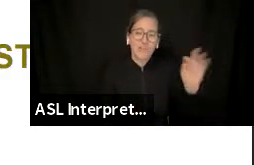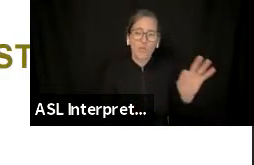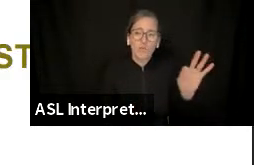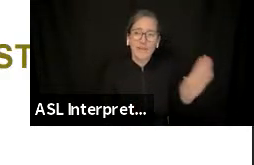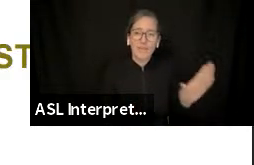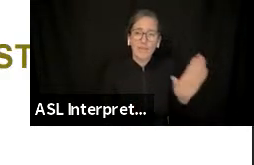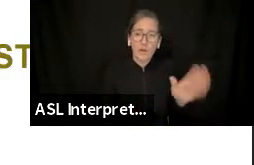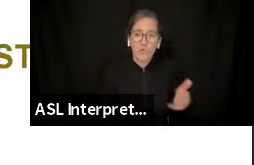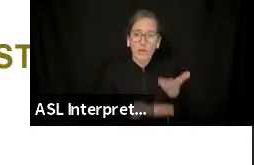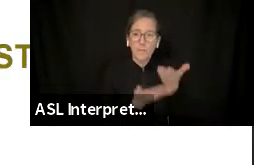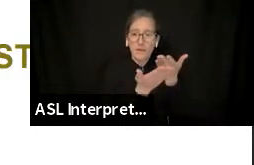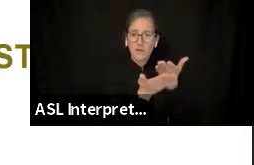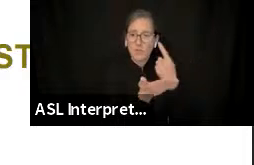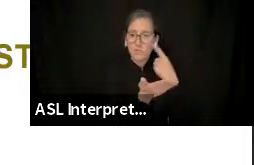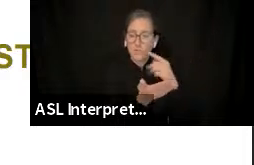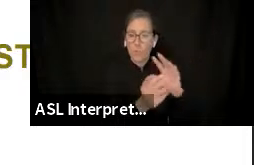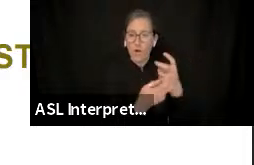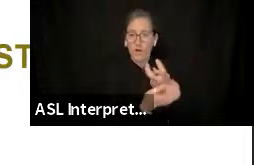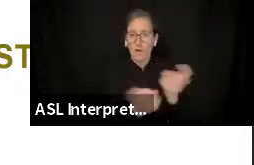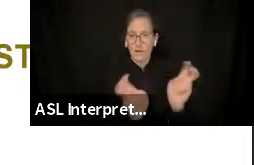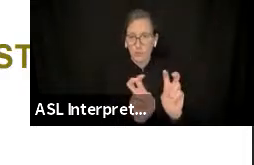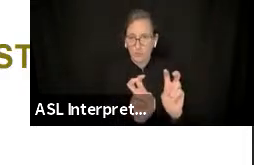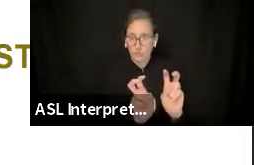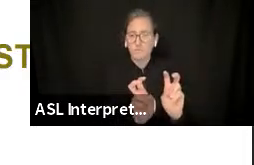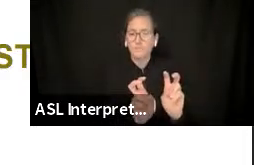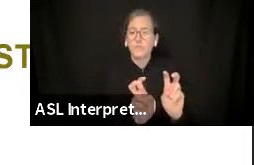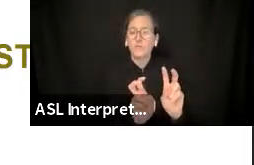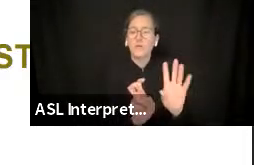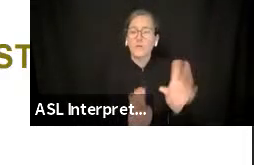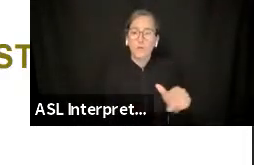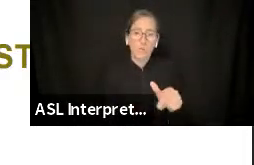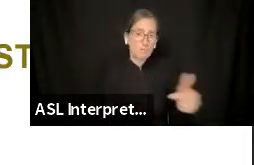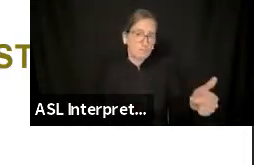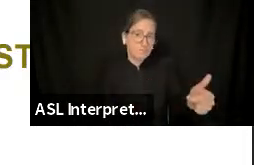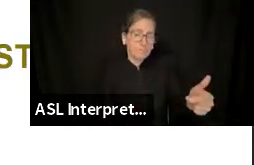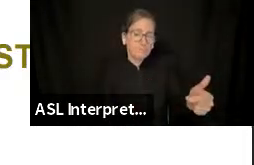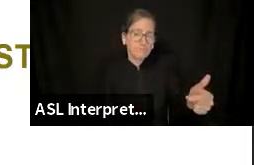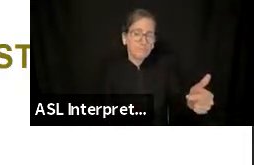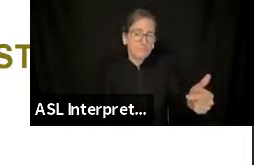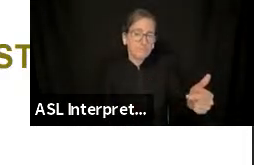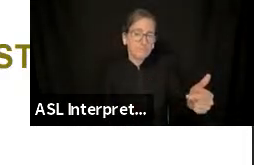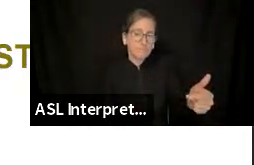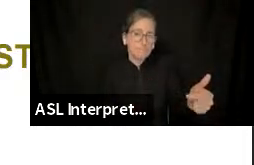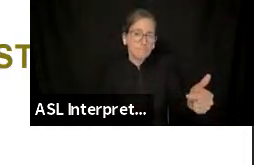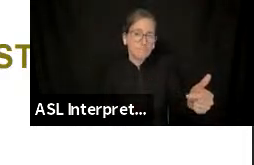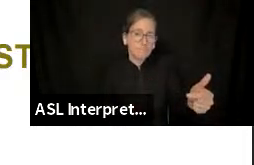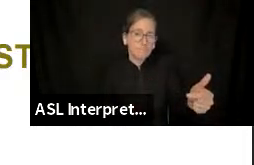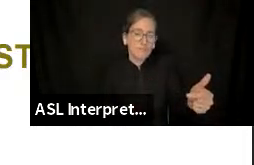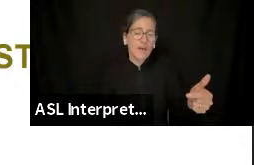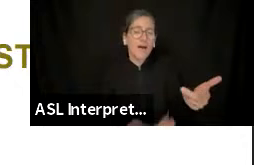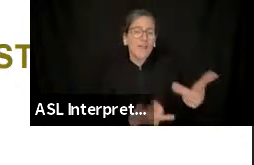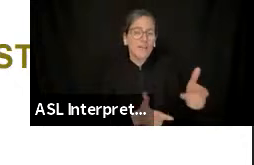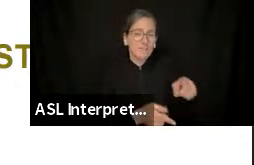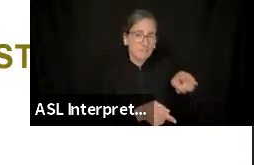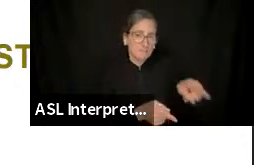going to turn this the floor over to Keisha to talk a little bit